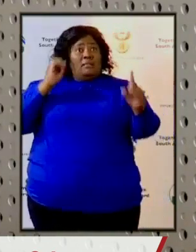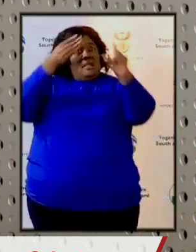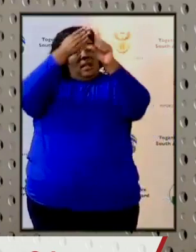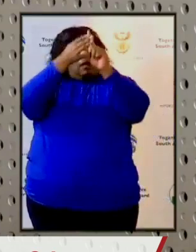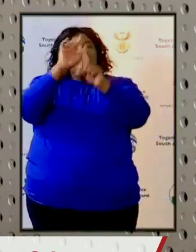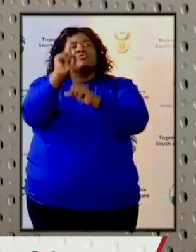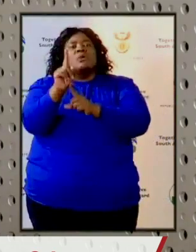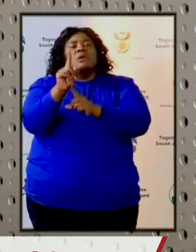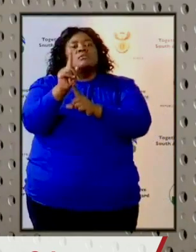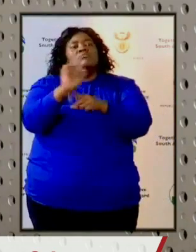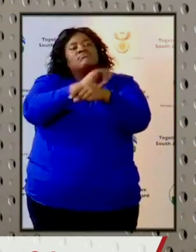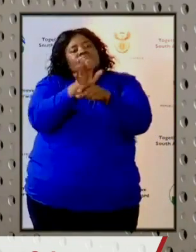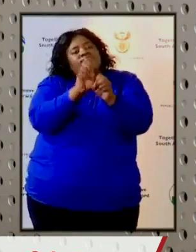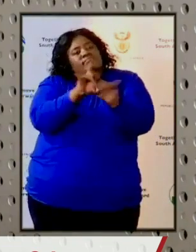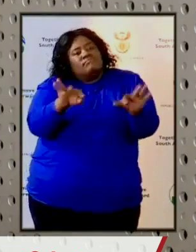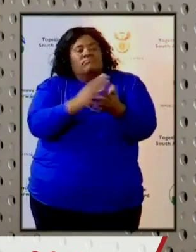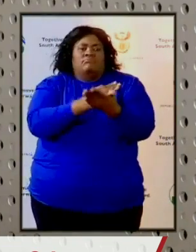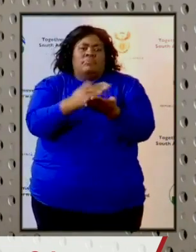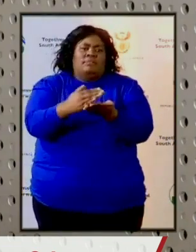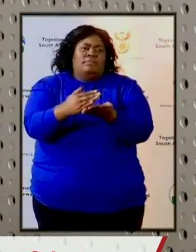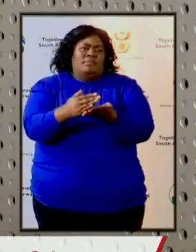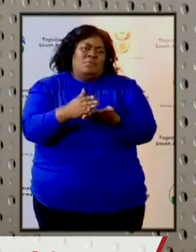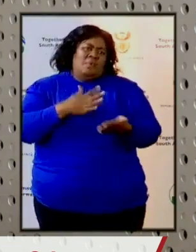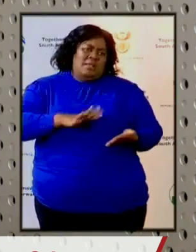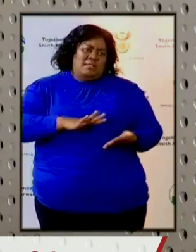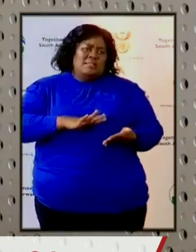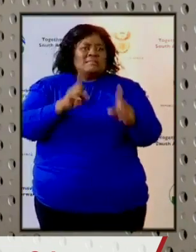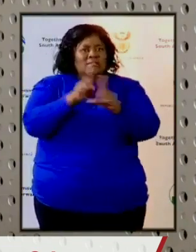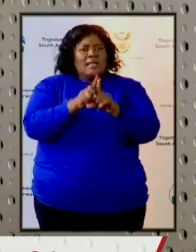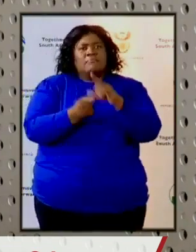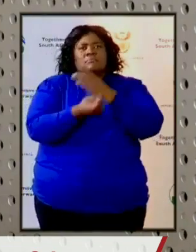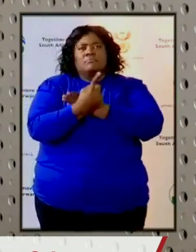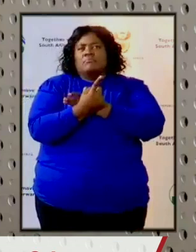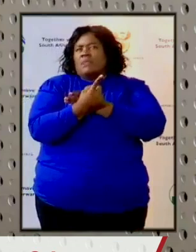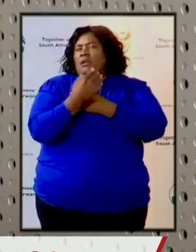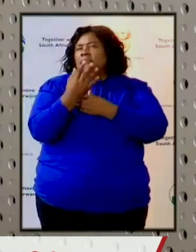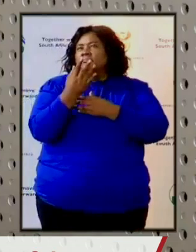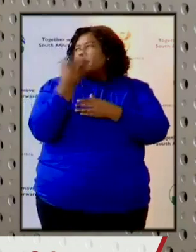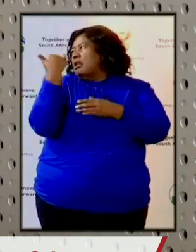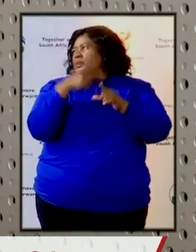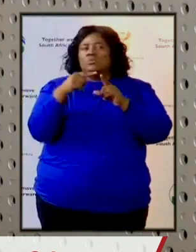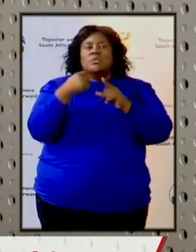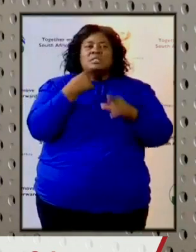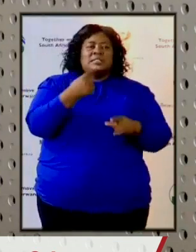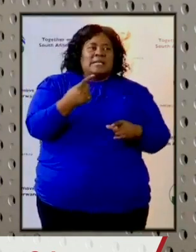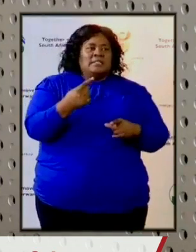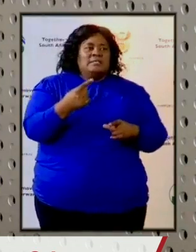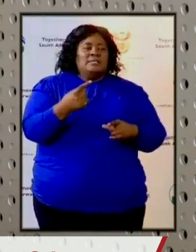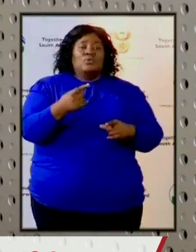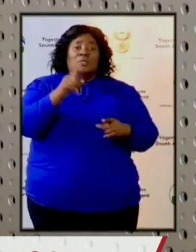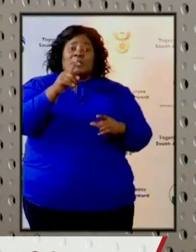And as we said even earlier last week, that it is not the